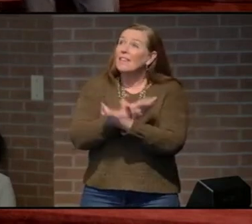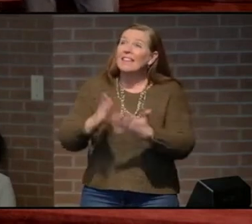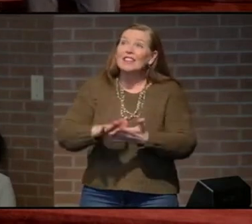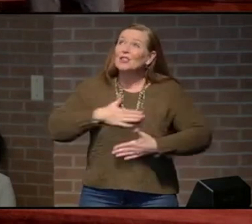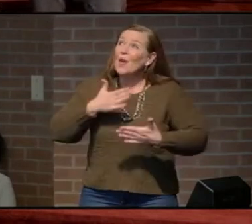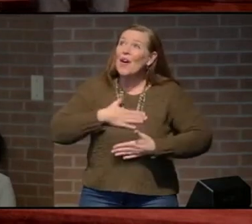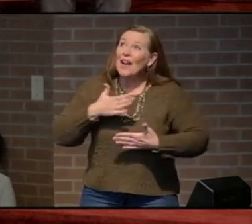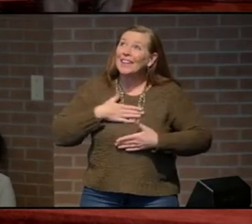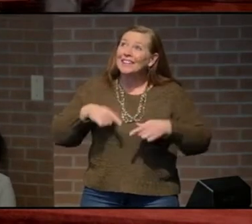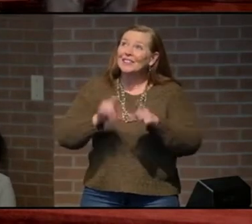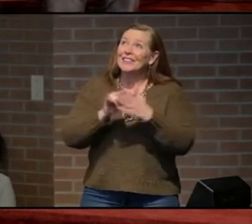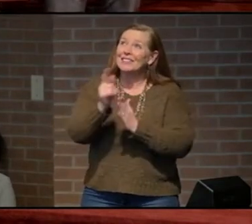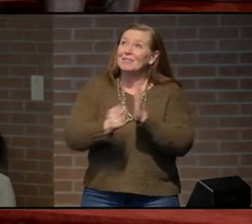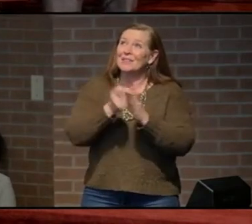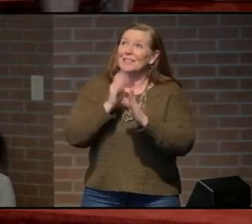silence.